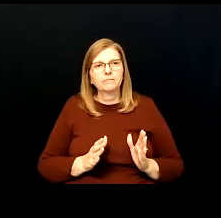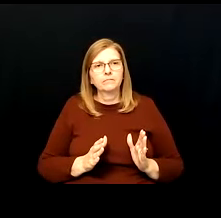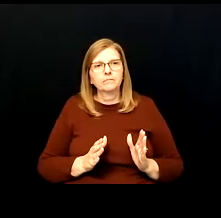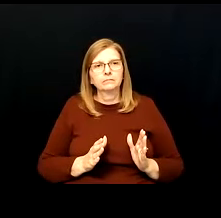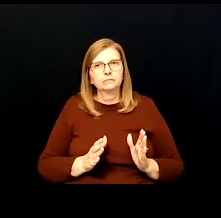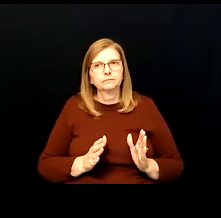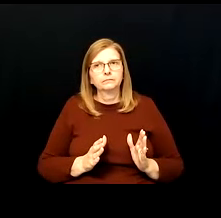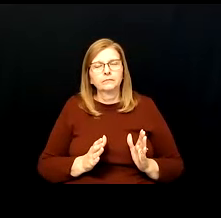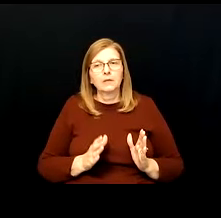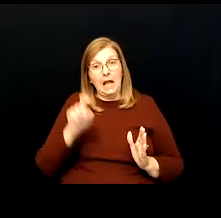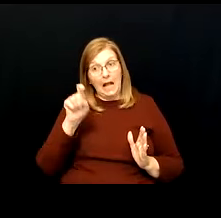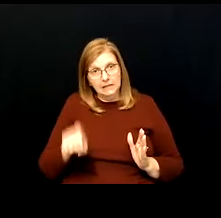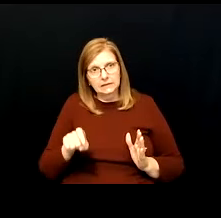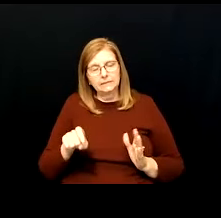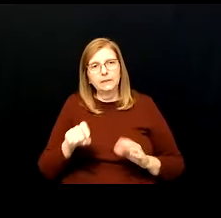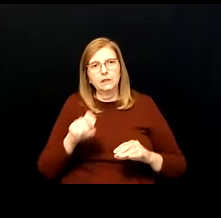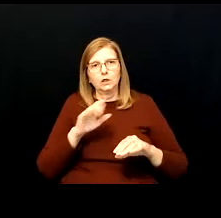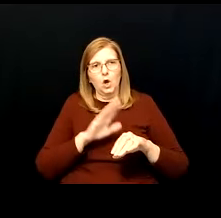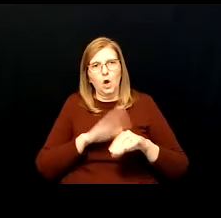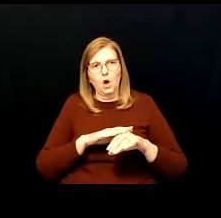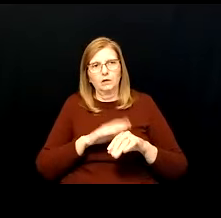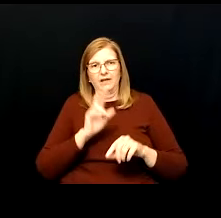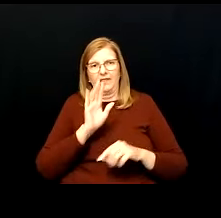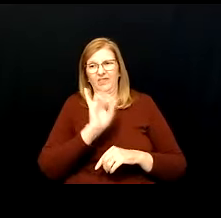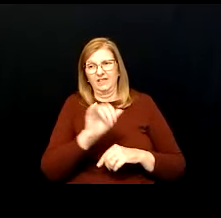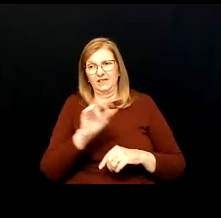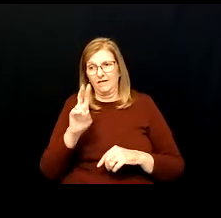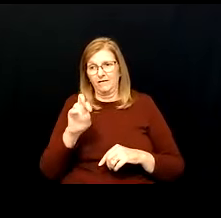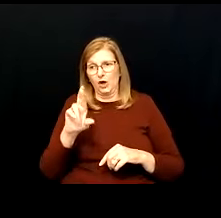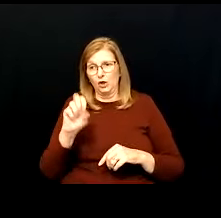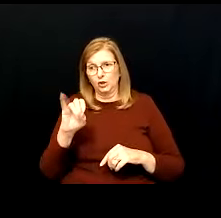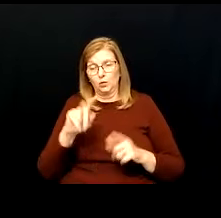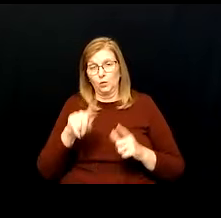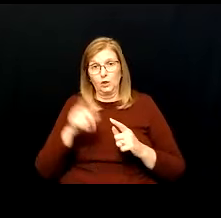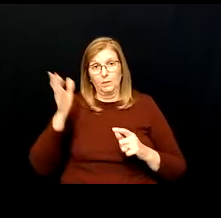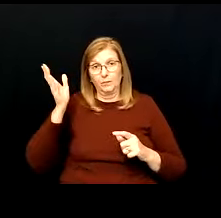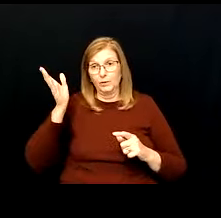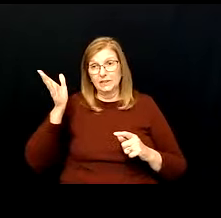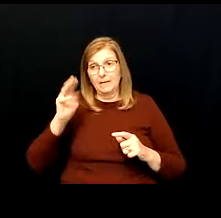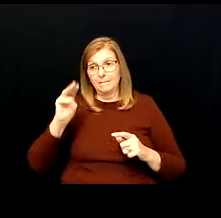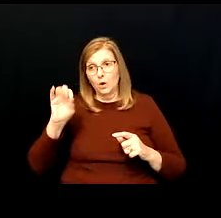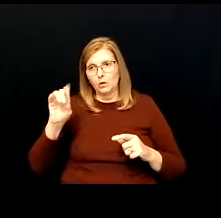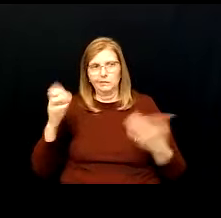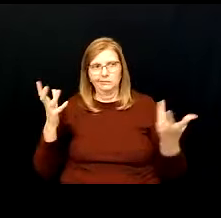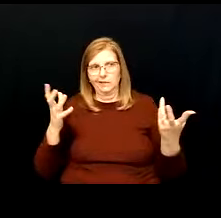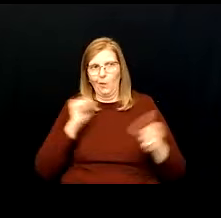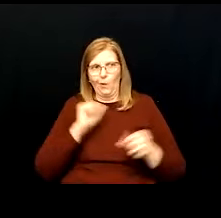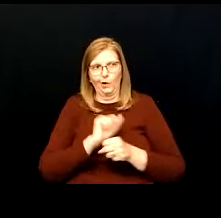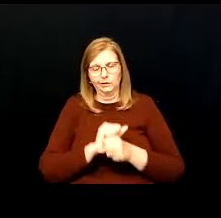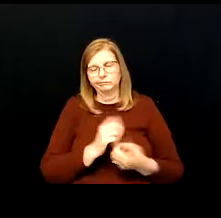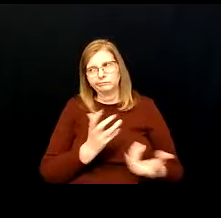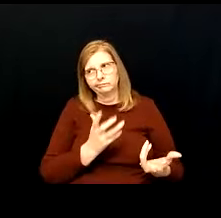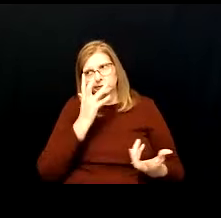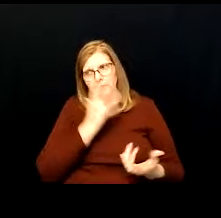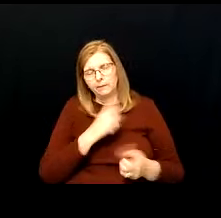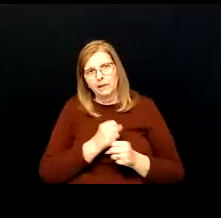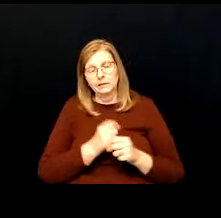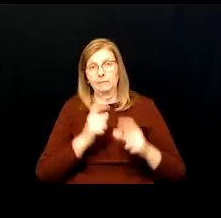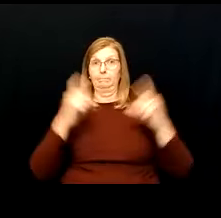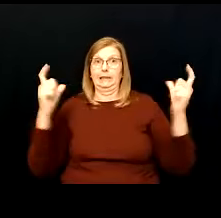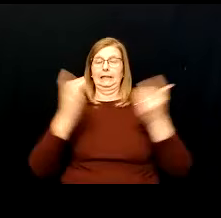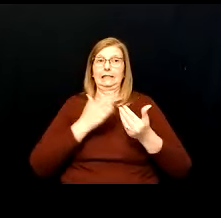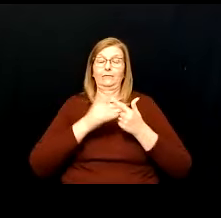it has to be on this version. Whenever you go to present mode, it doesn't work, which is unfortunate because that makes it bigger and easier for